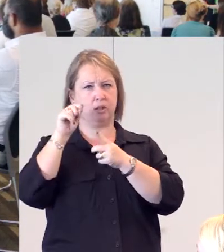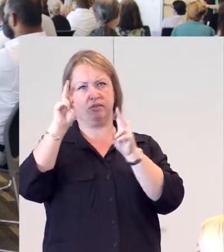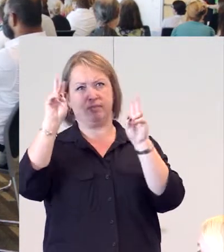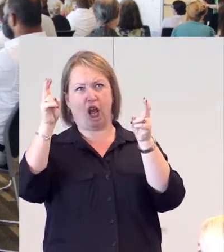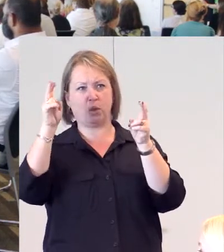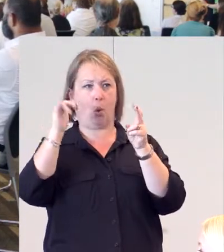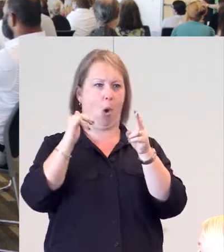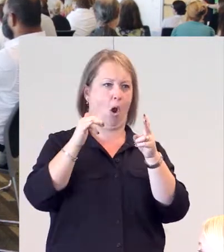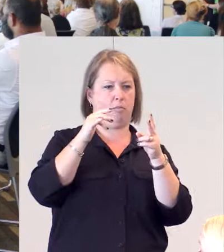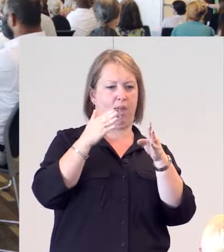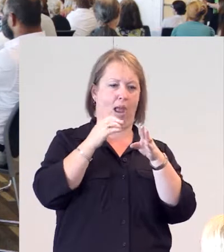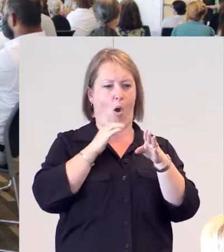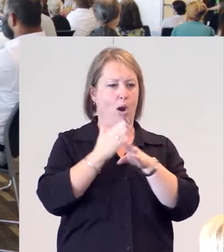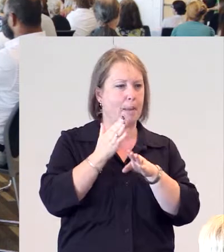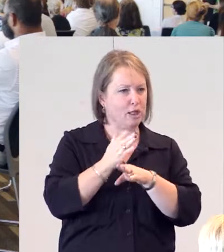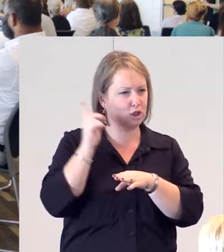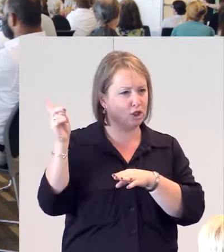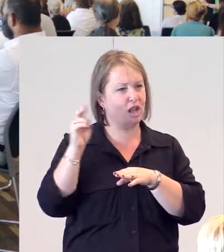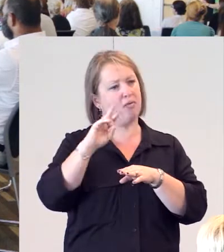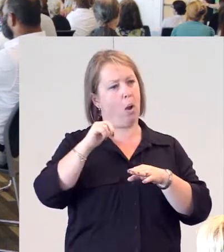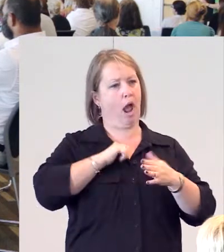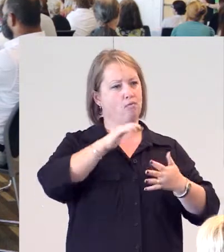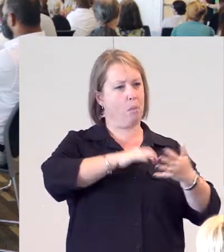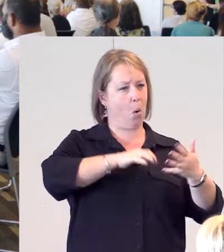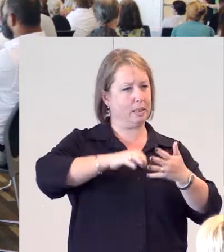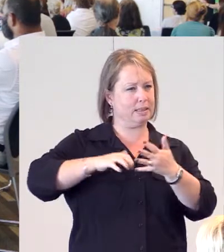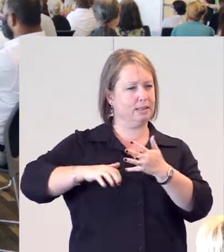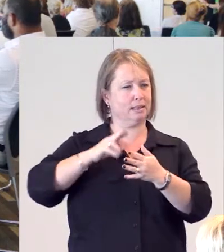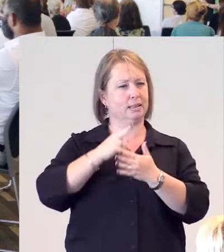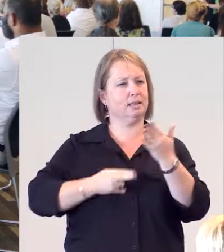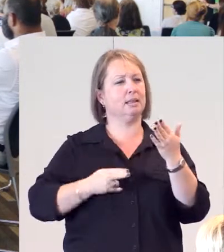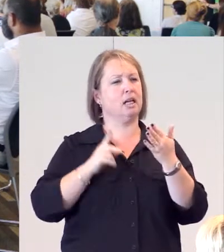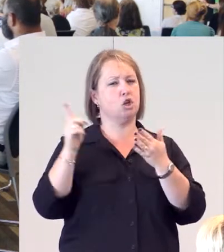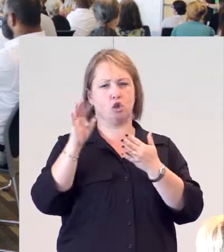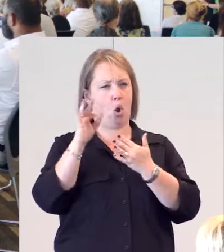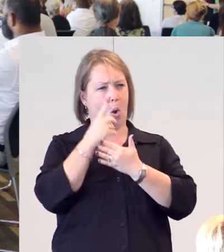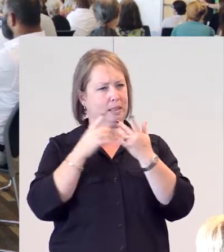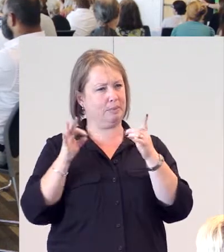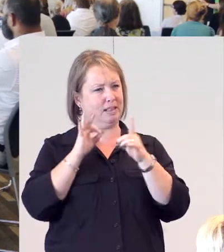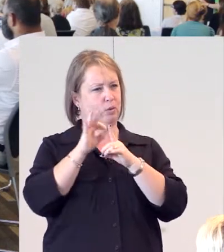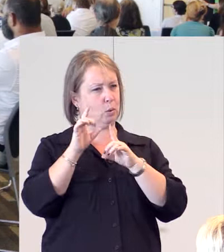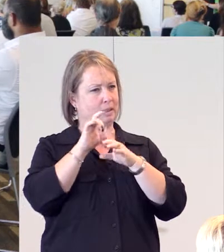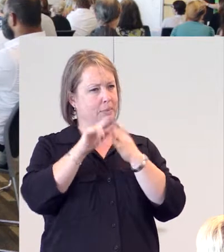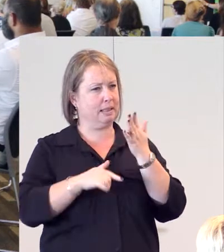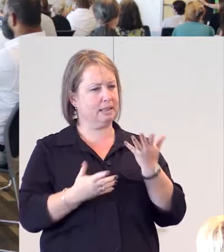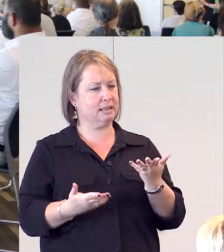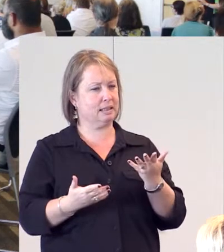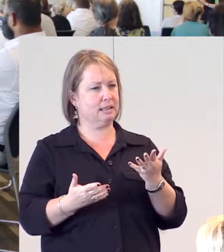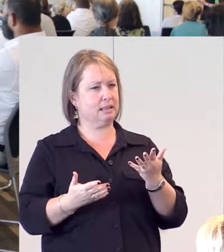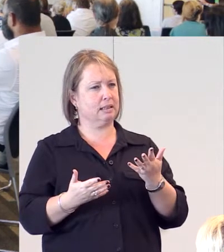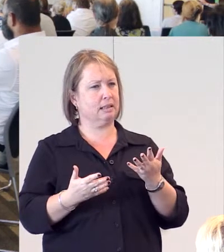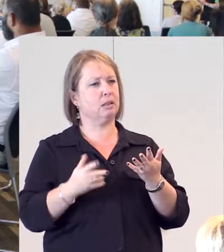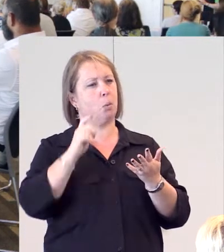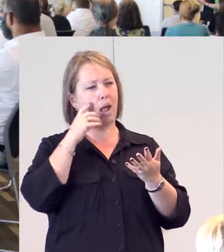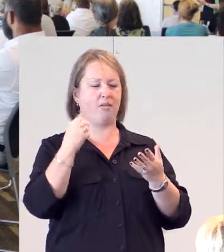that we have in order to do our reporting. And these are not just specific to disability. So you will find that there will be